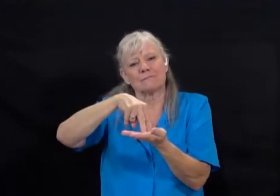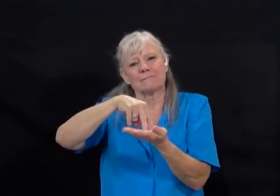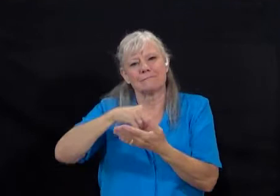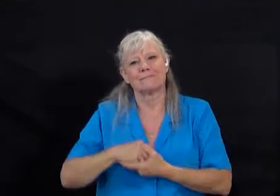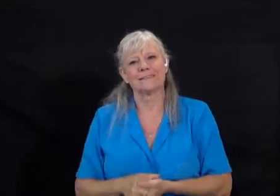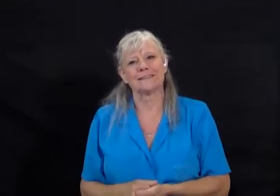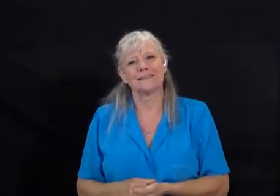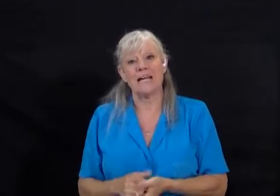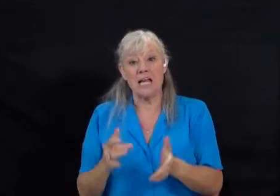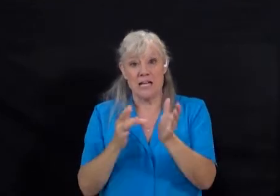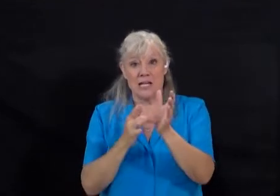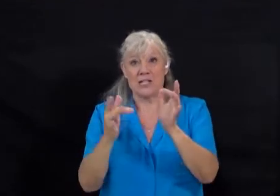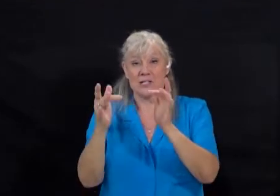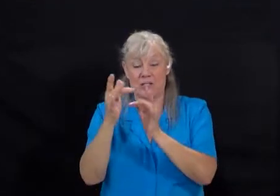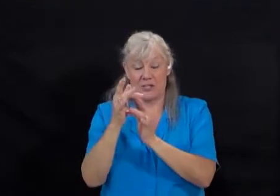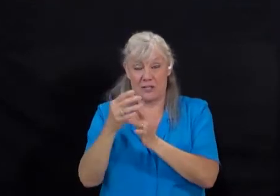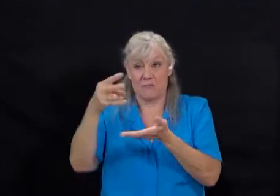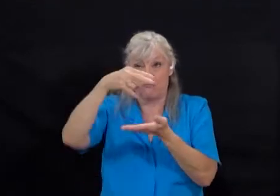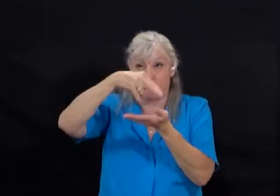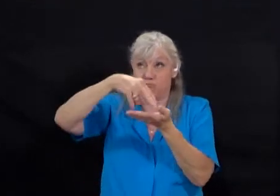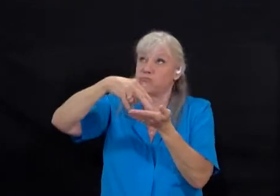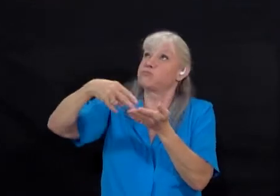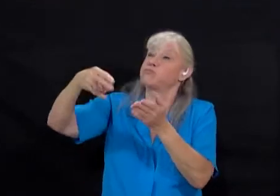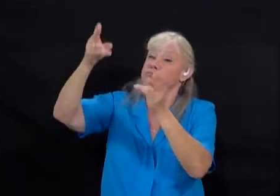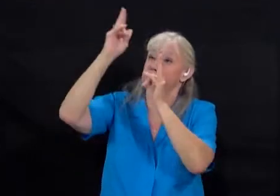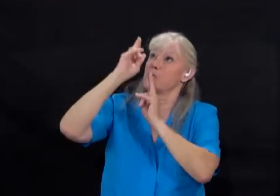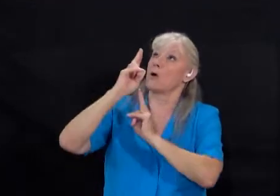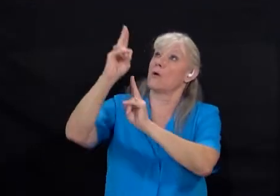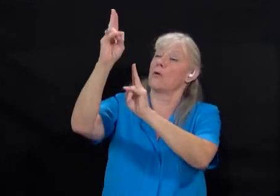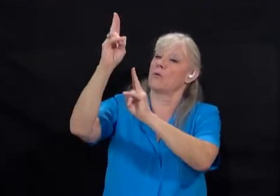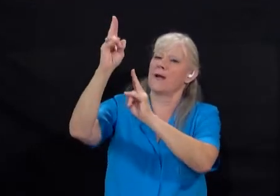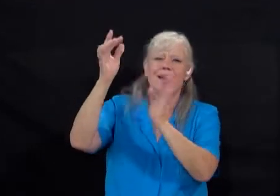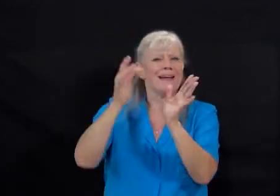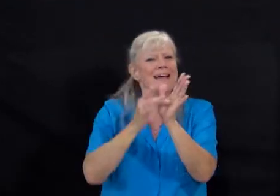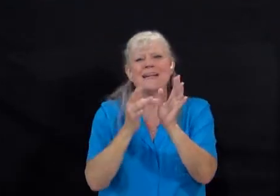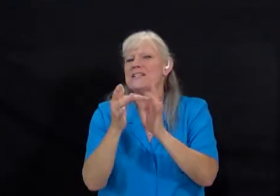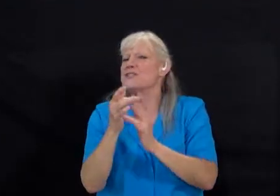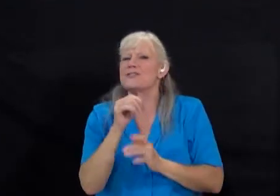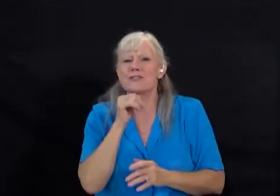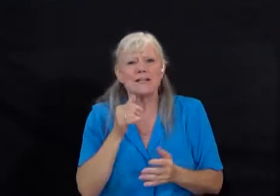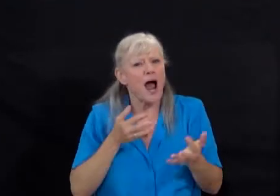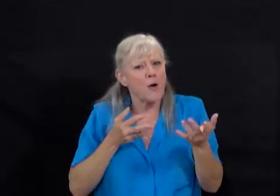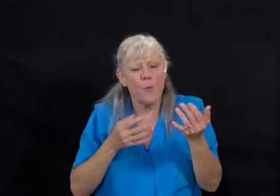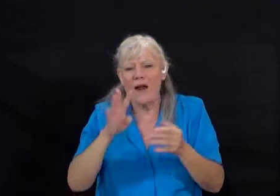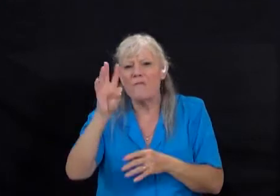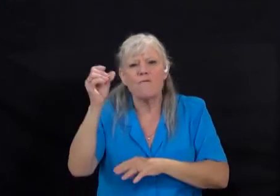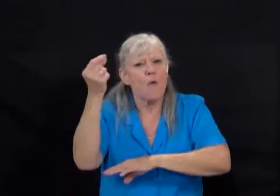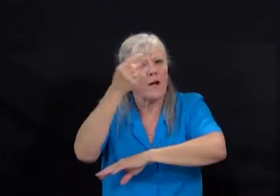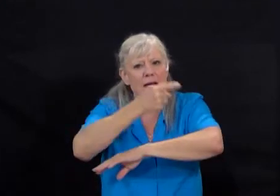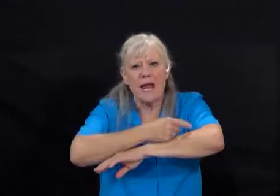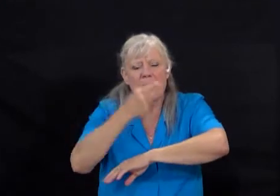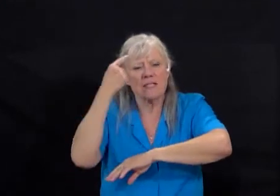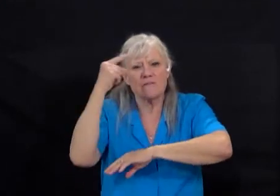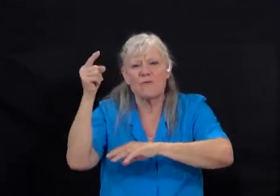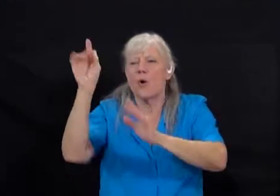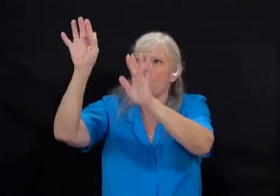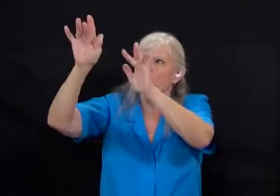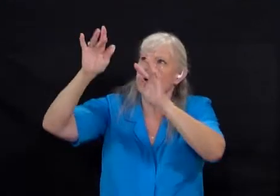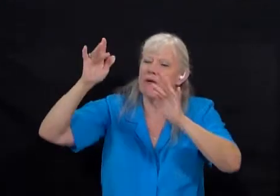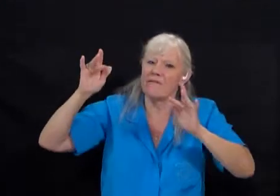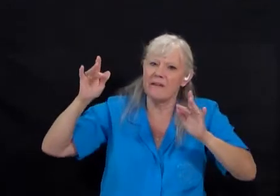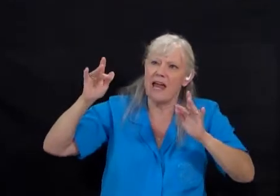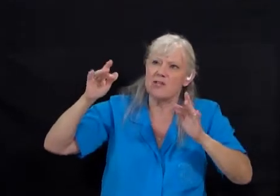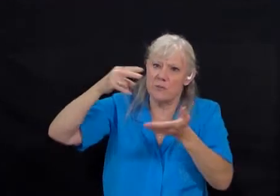Jesus' exaltation. Jesus did not wait 40 days to be glorified at God's right